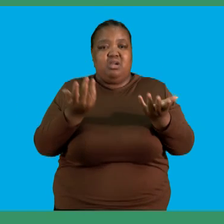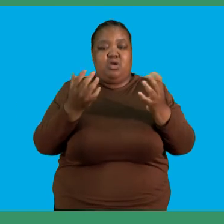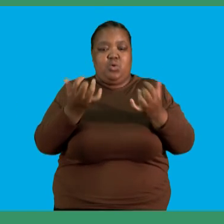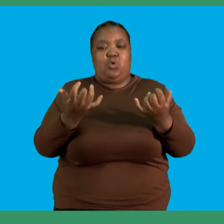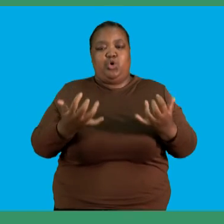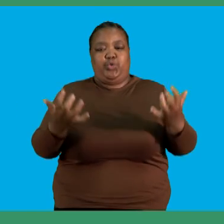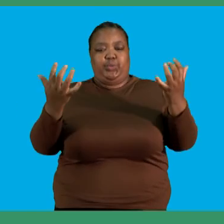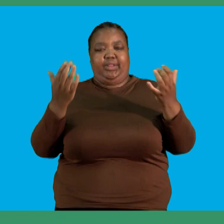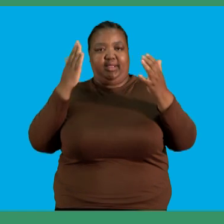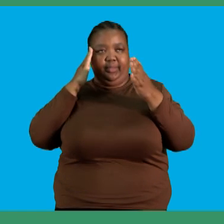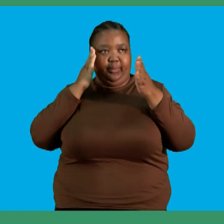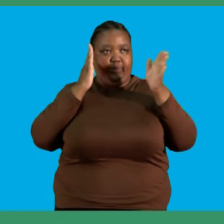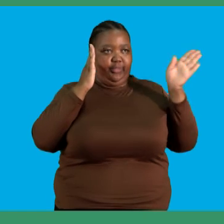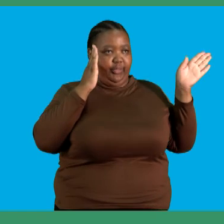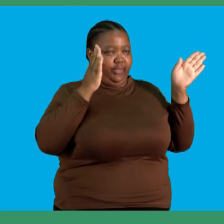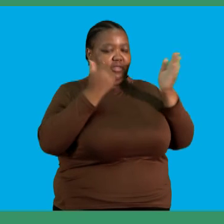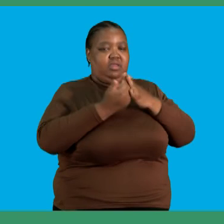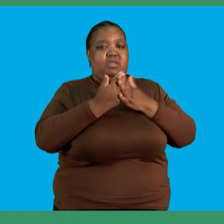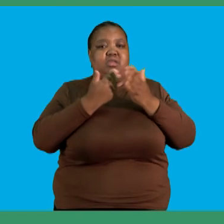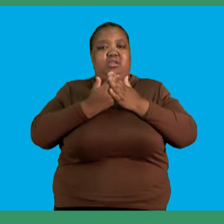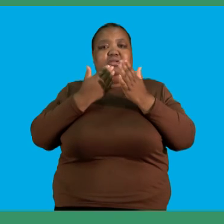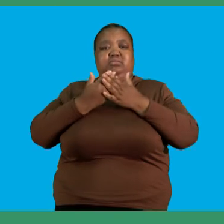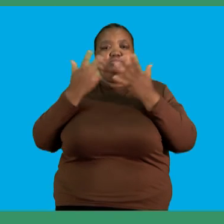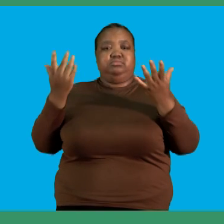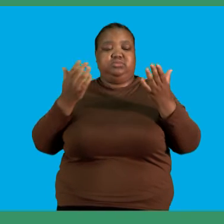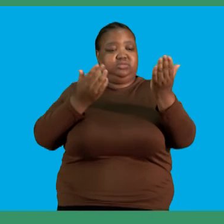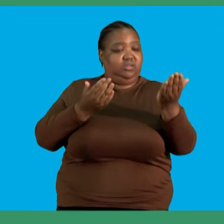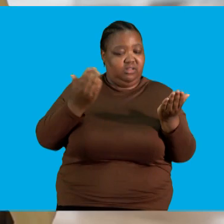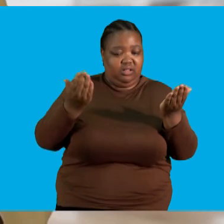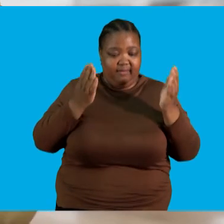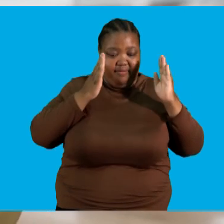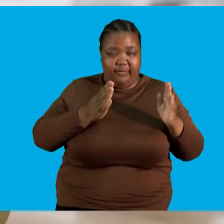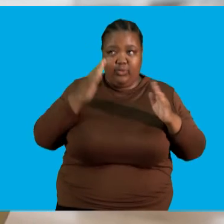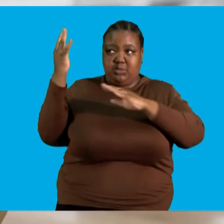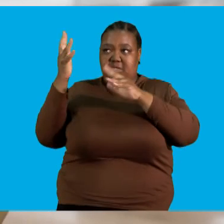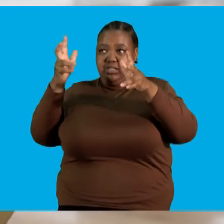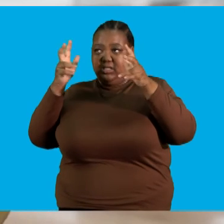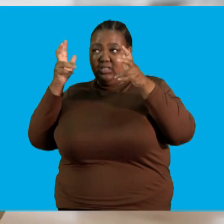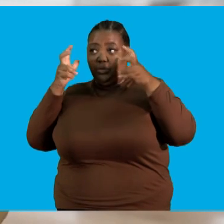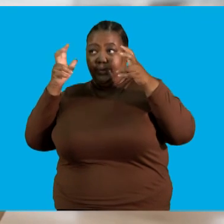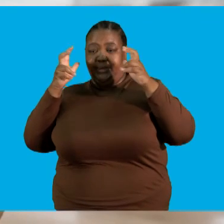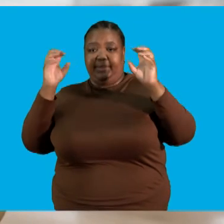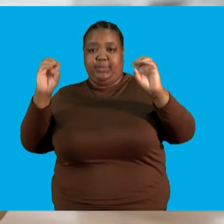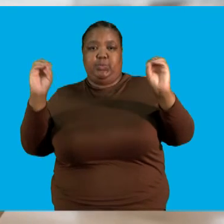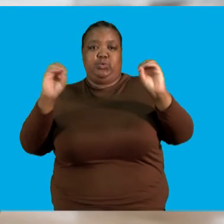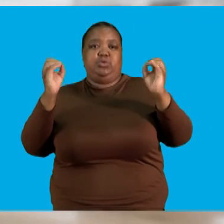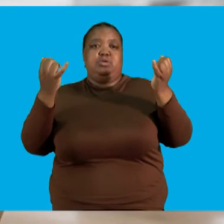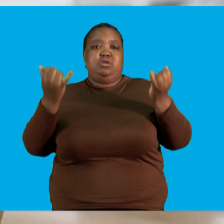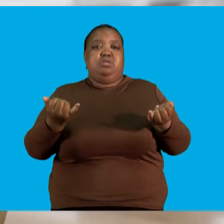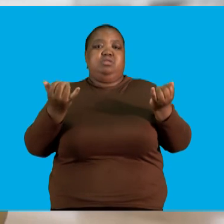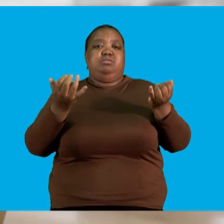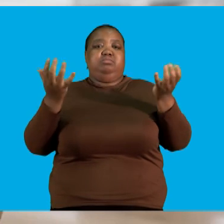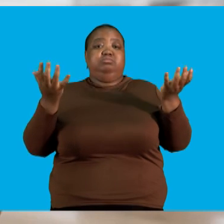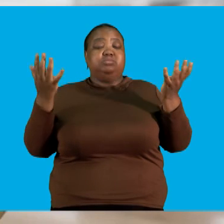may distract or make the audience to lose attention, because they will try to read instead of listening to